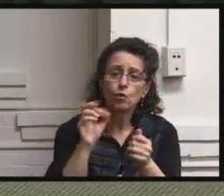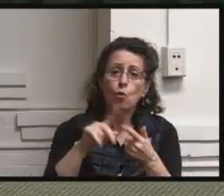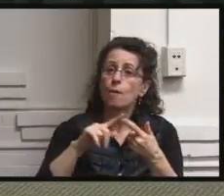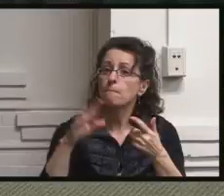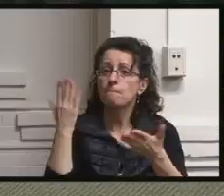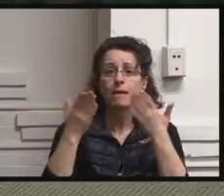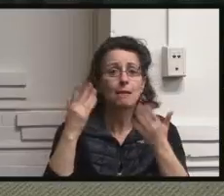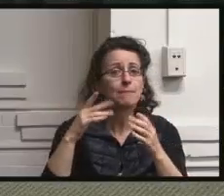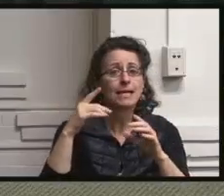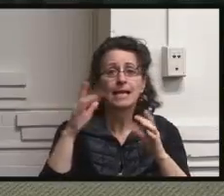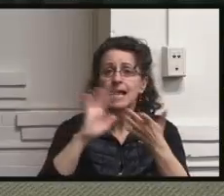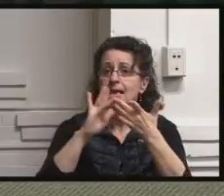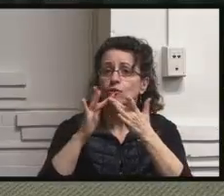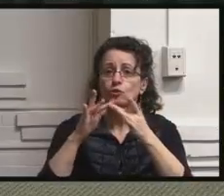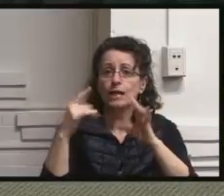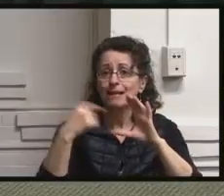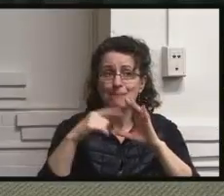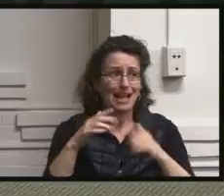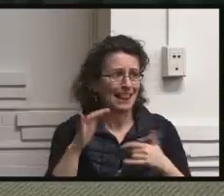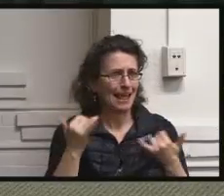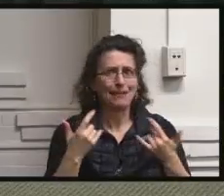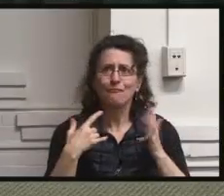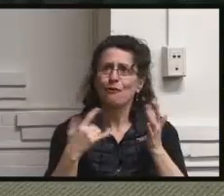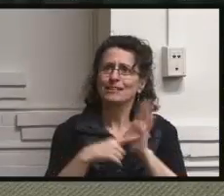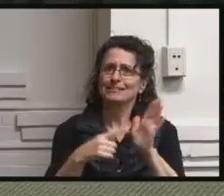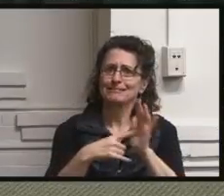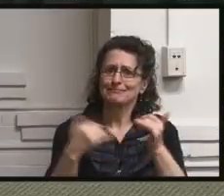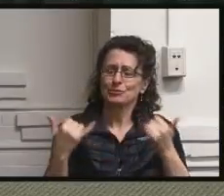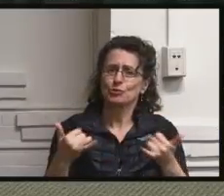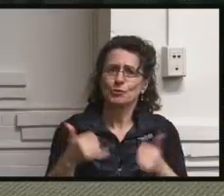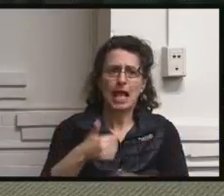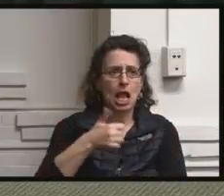mean, those little clickers that we have today.